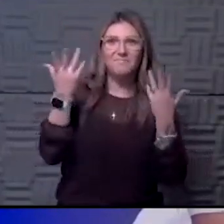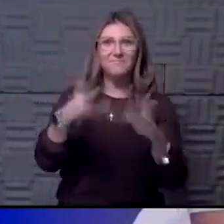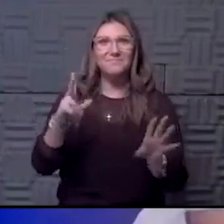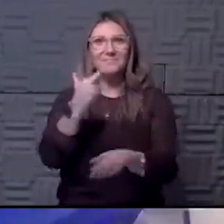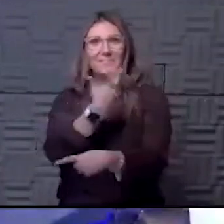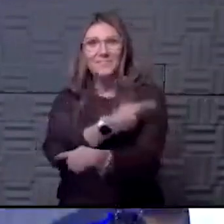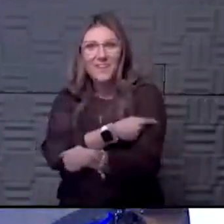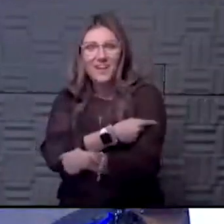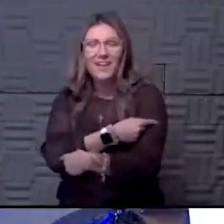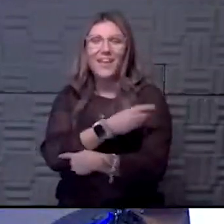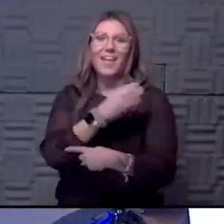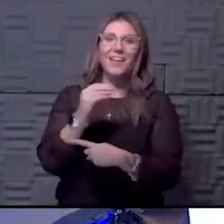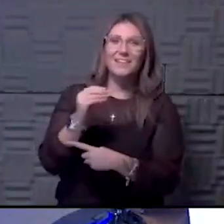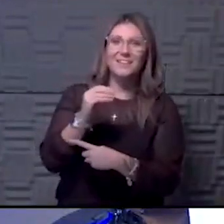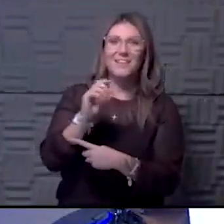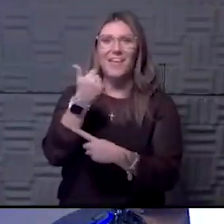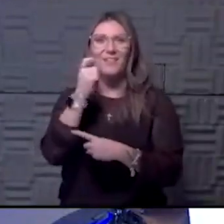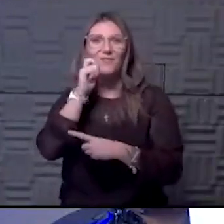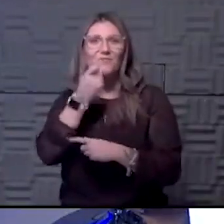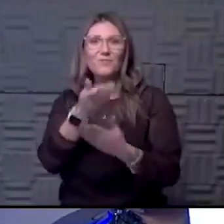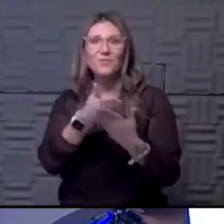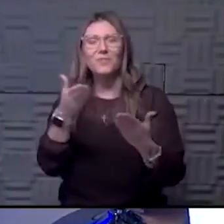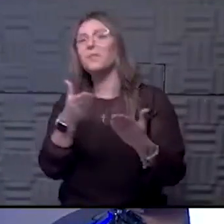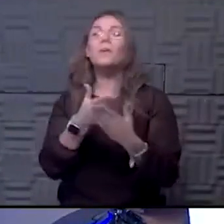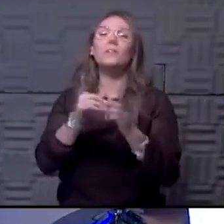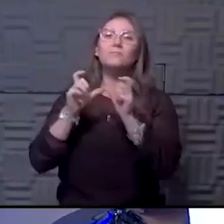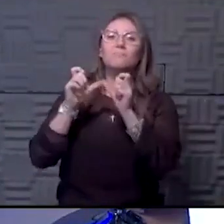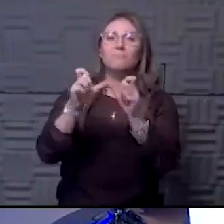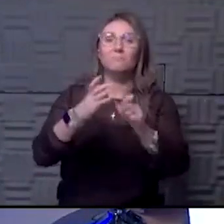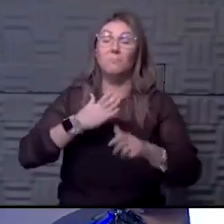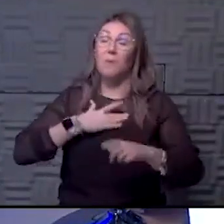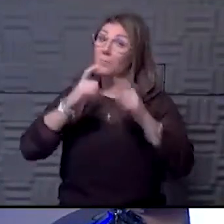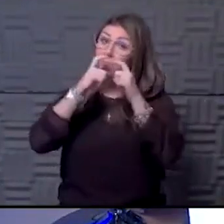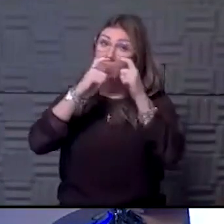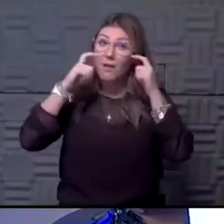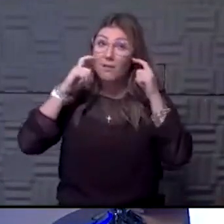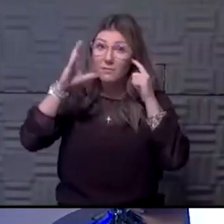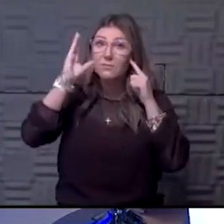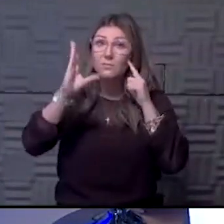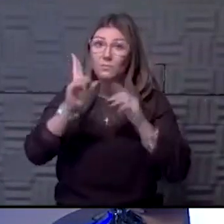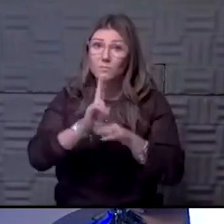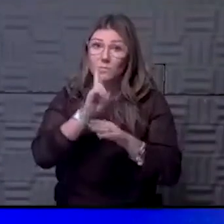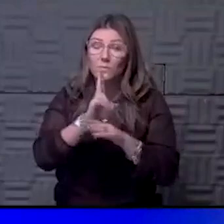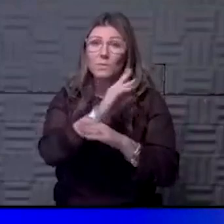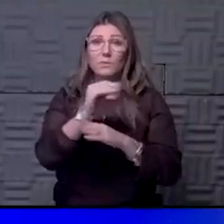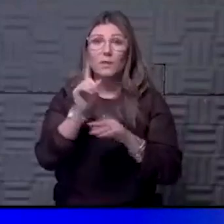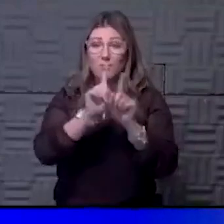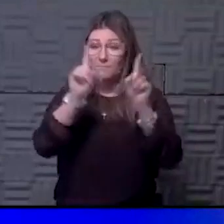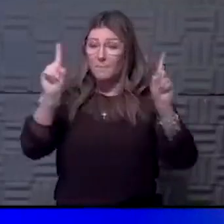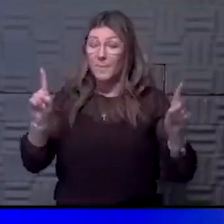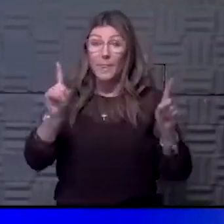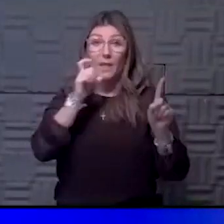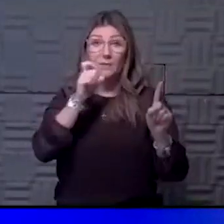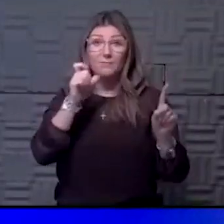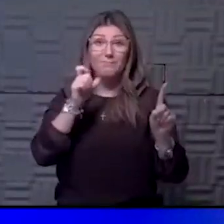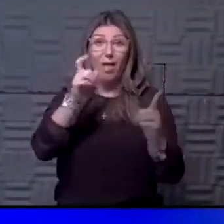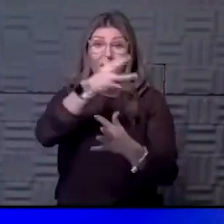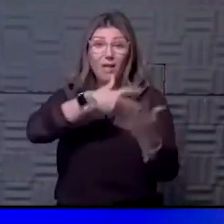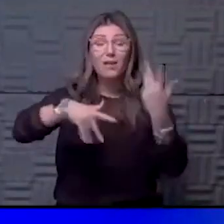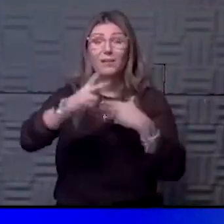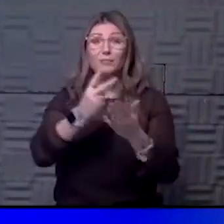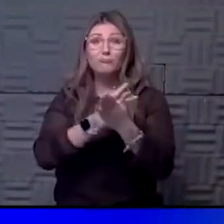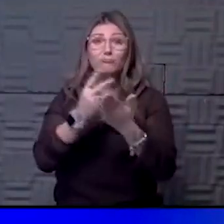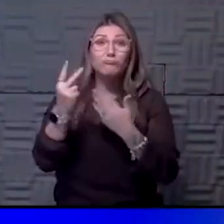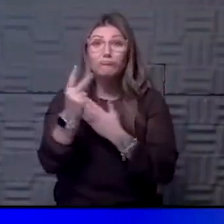vaccinated, and other cool stuff's going on. I will continue to wear my mask and distance and not meet in groups, and hopefully by 2 weeks from now we'll